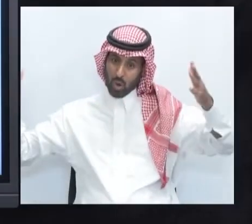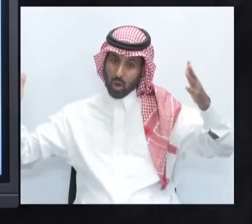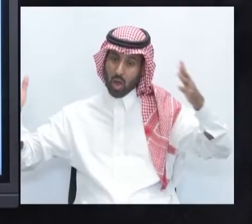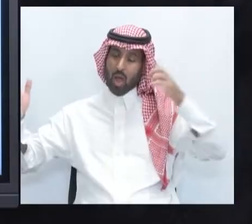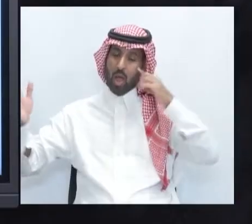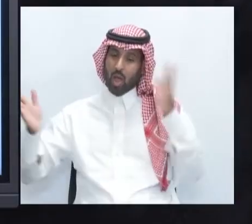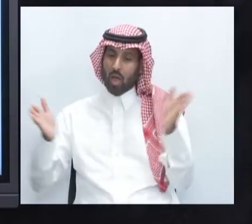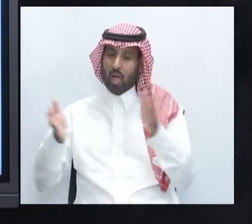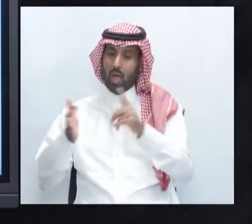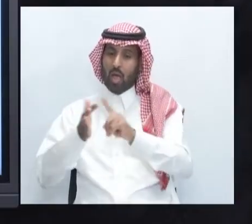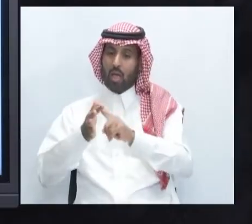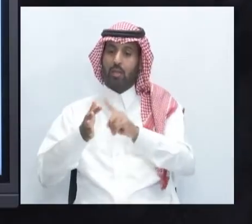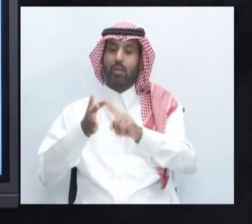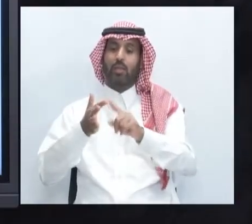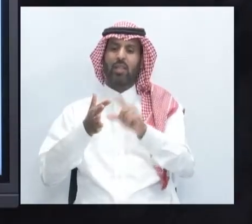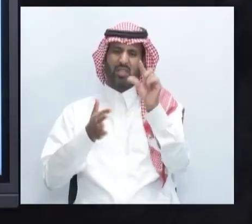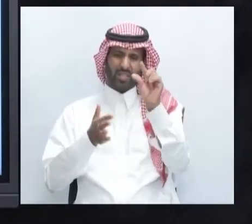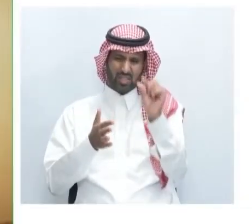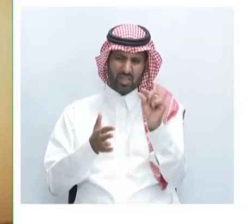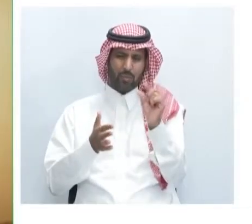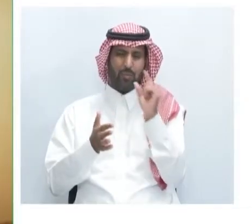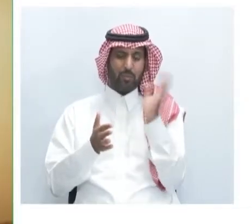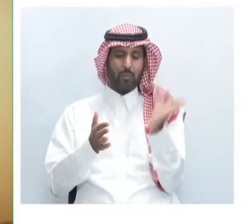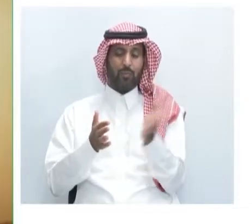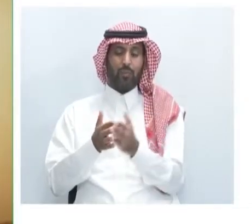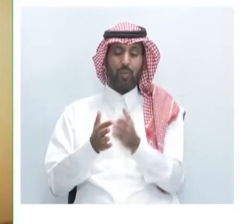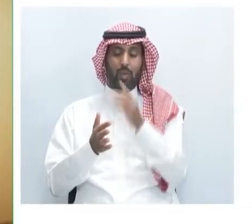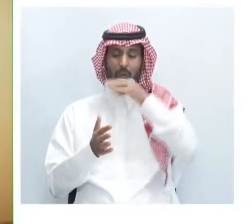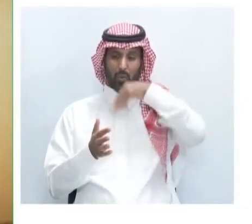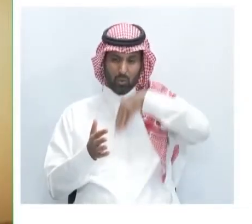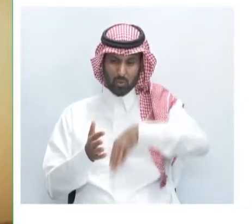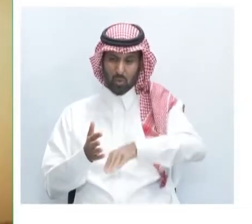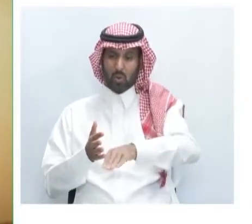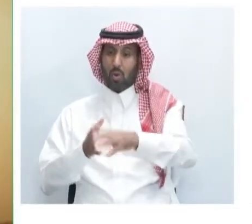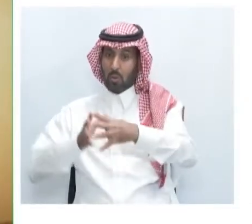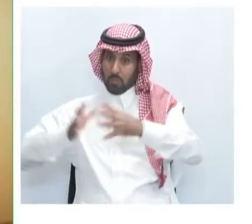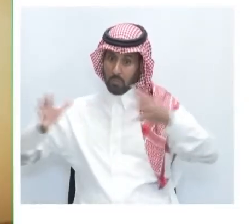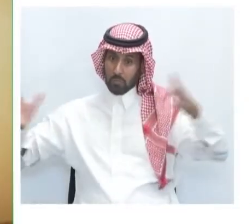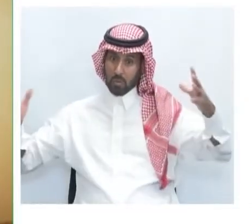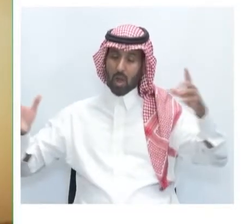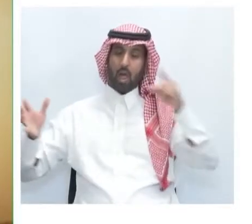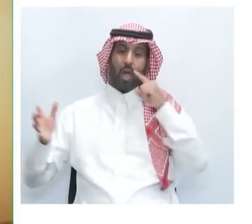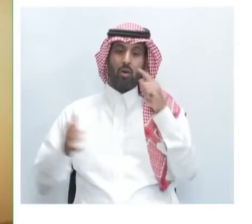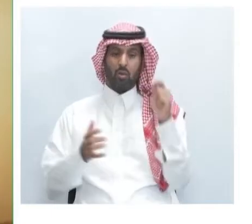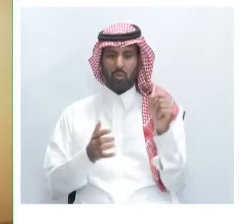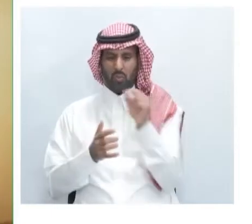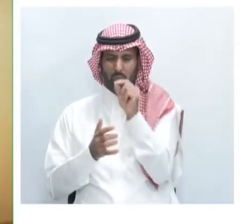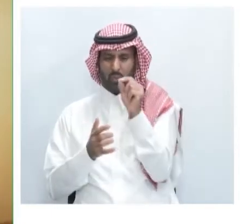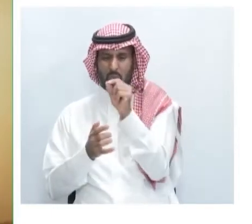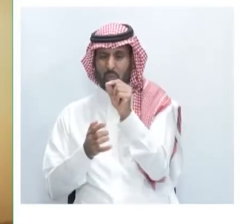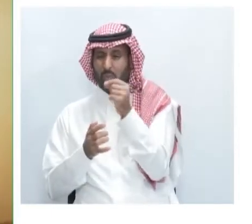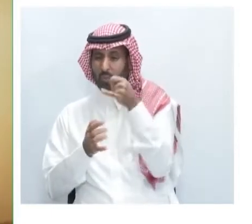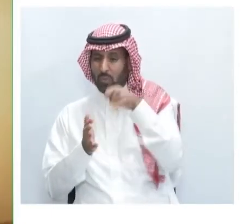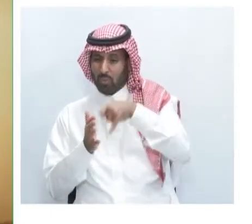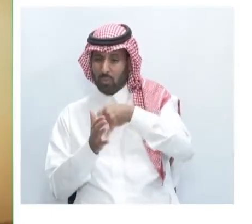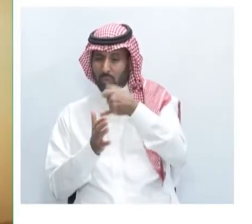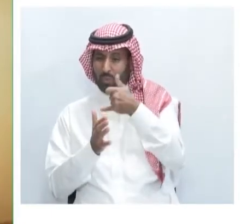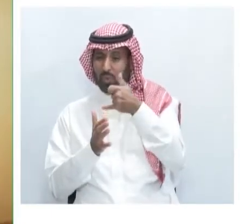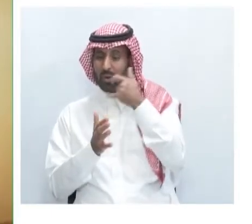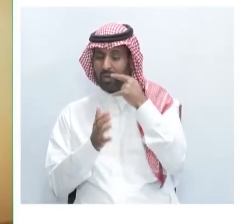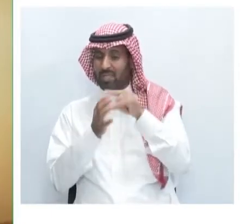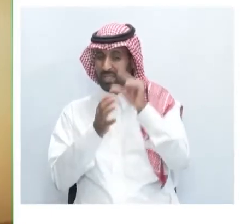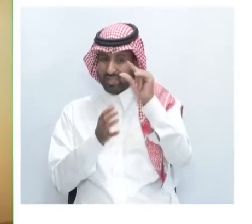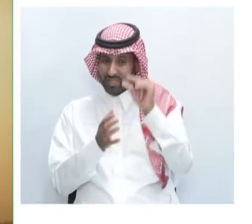and small. Okay. So we have the elephant is big. The bee is small.